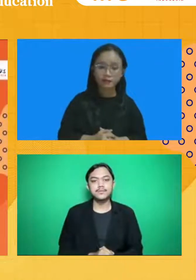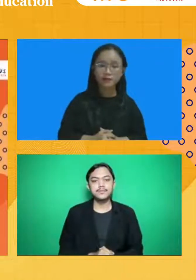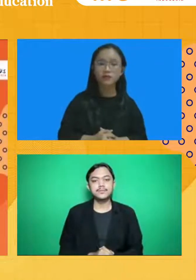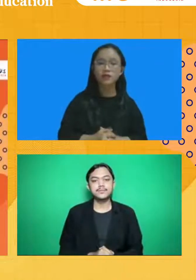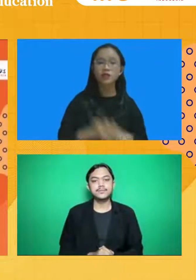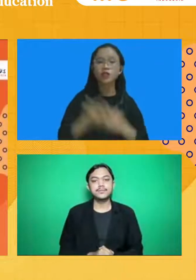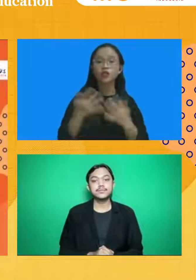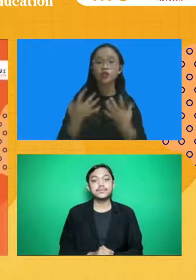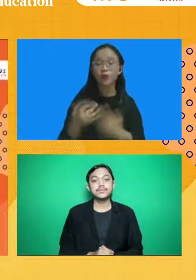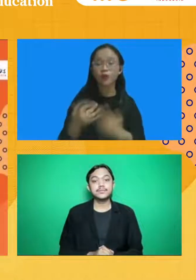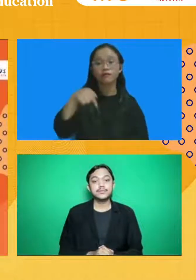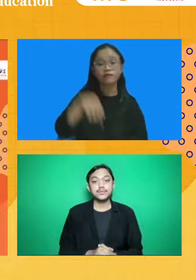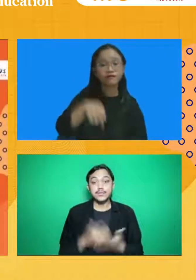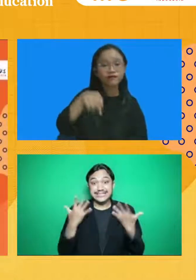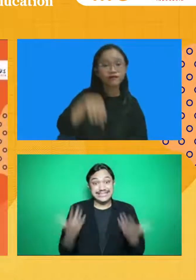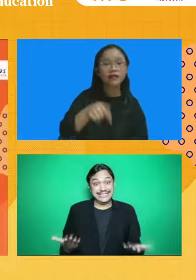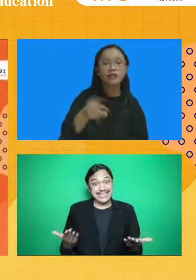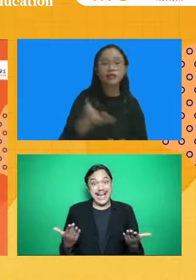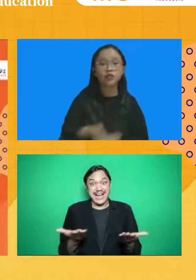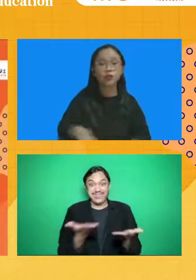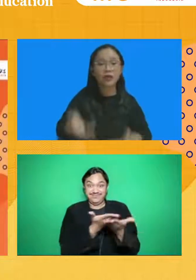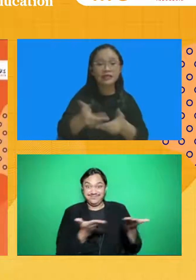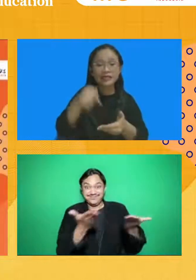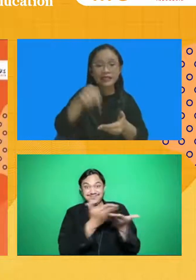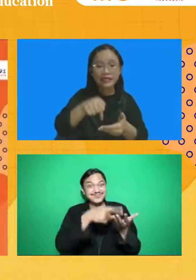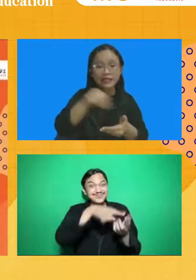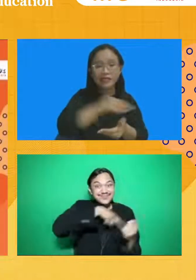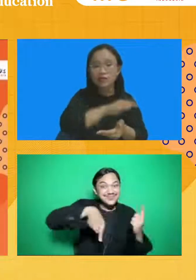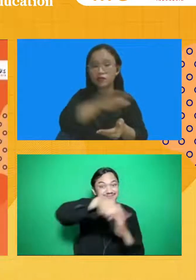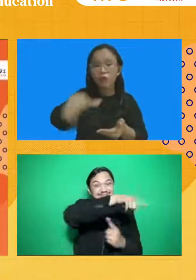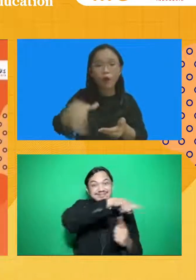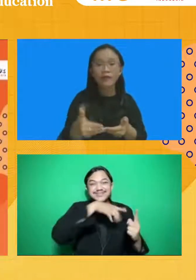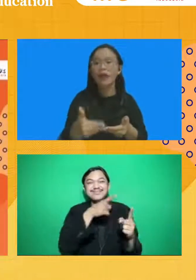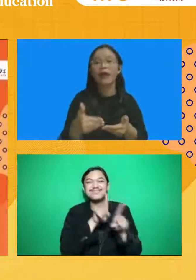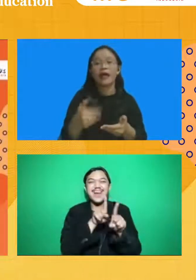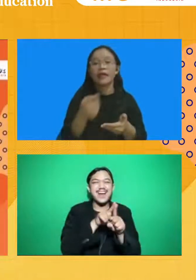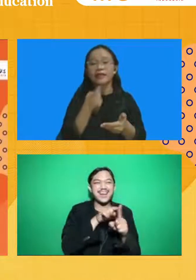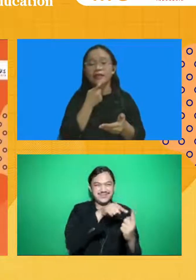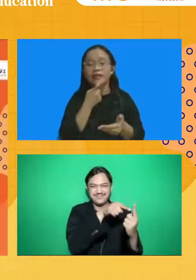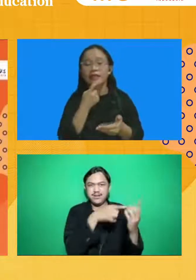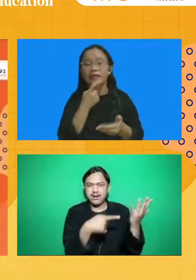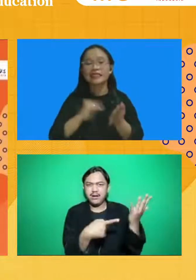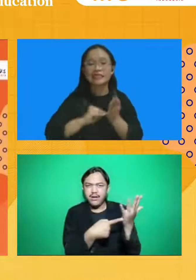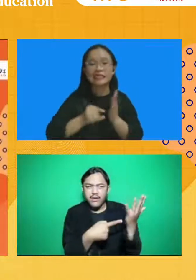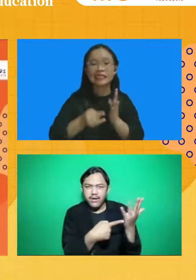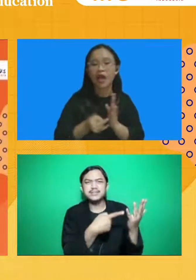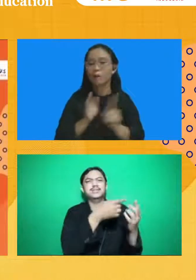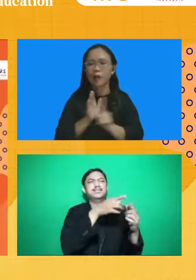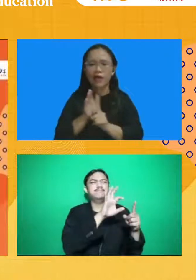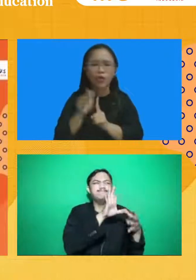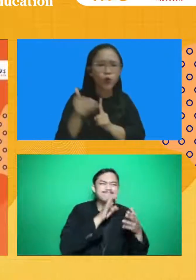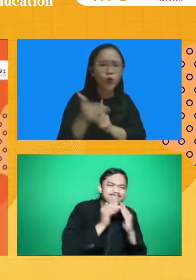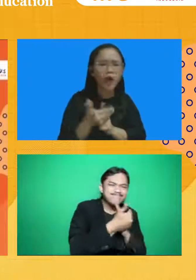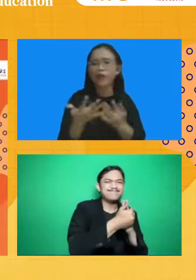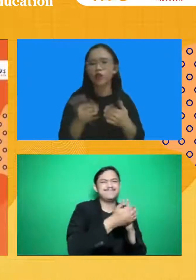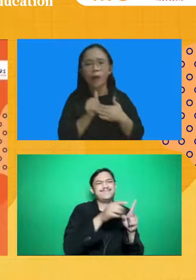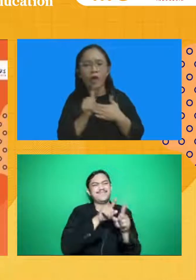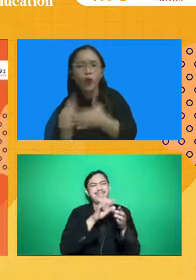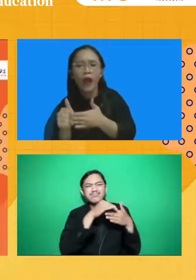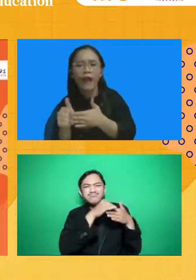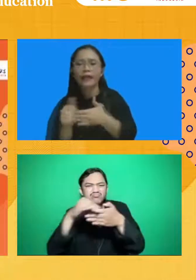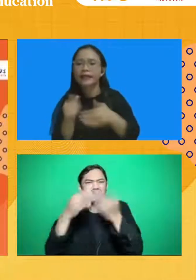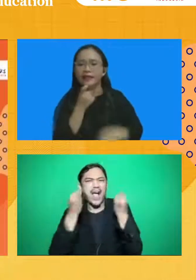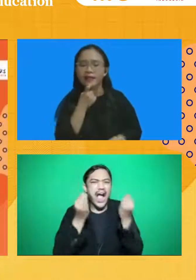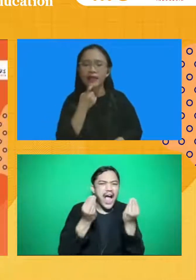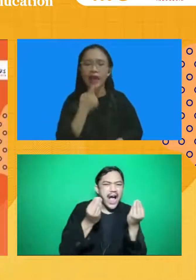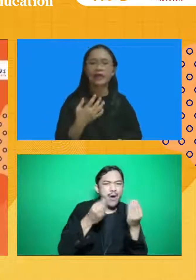digital sexuality and digital security and safeguarding uses for digital sexual education is frequently ignored. To address these